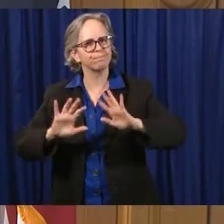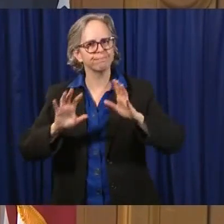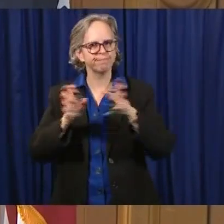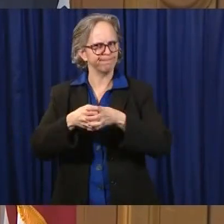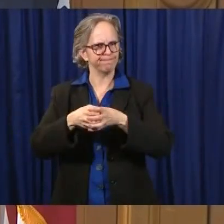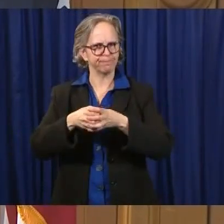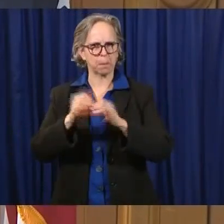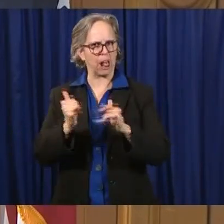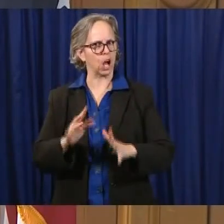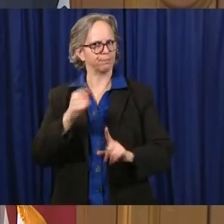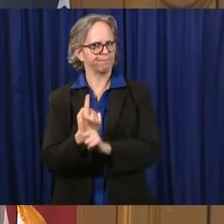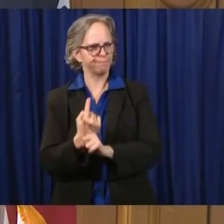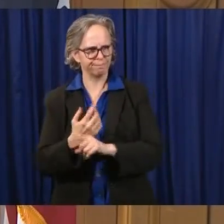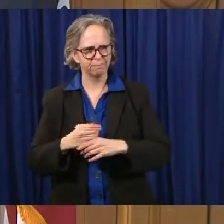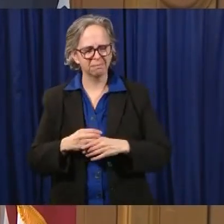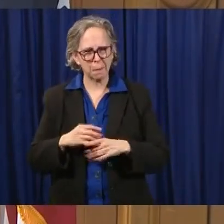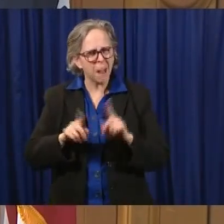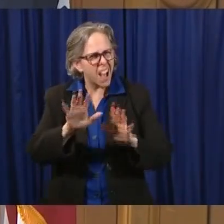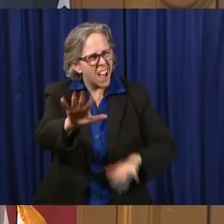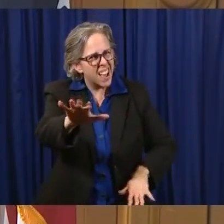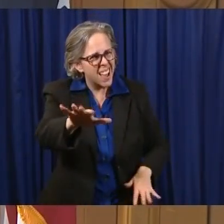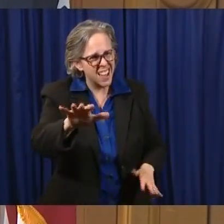of coming back,